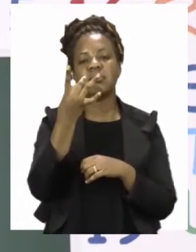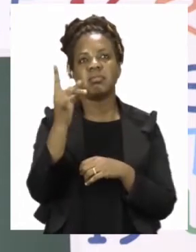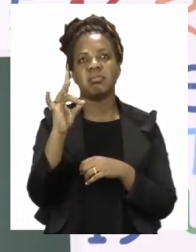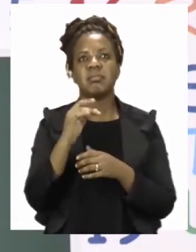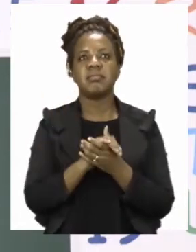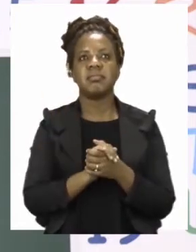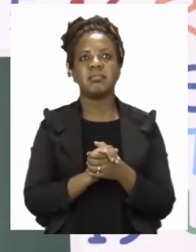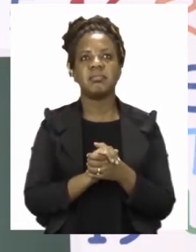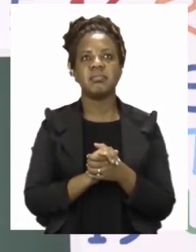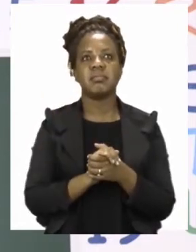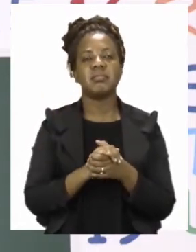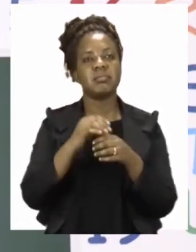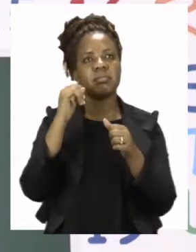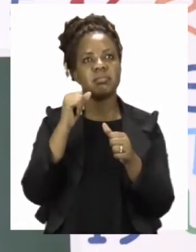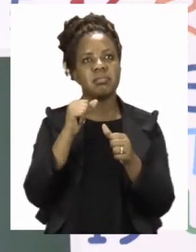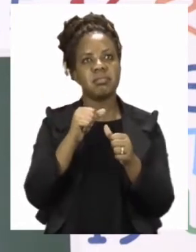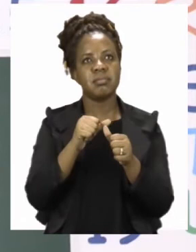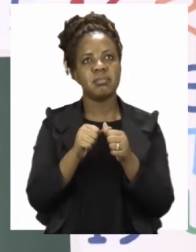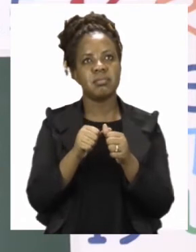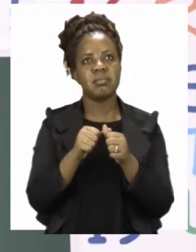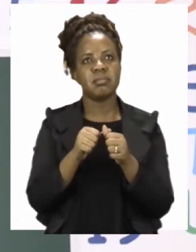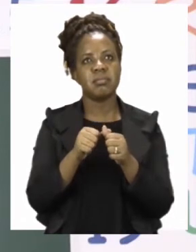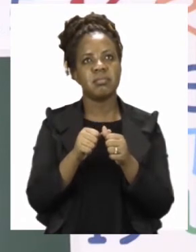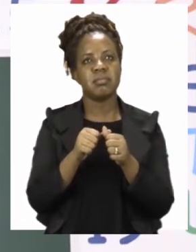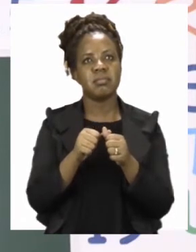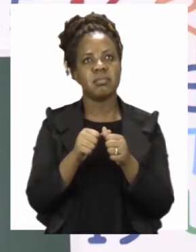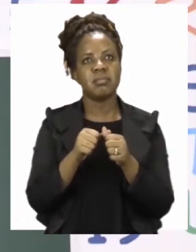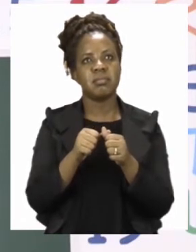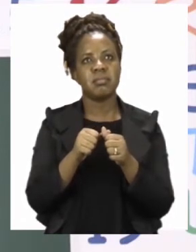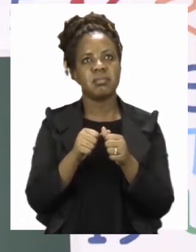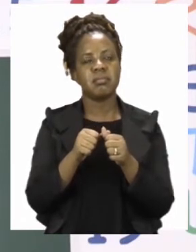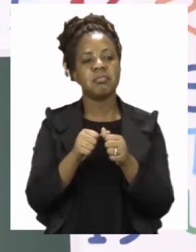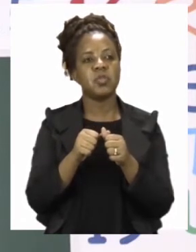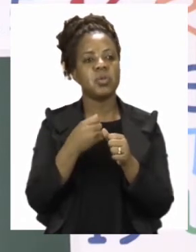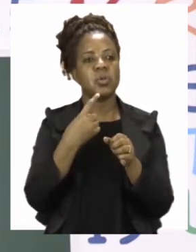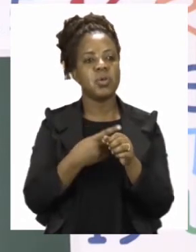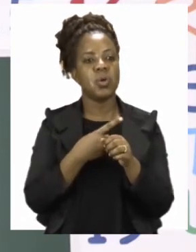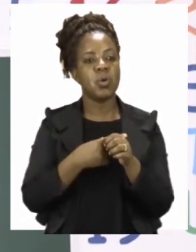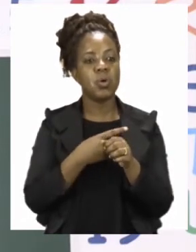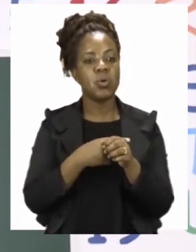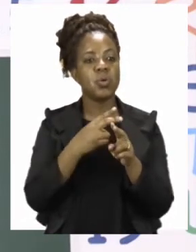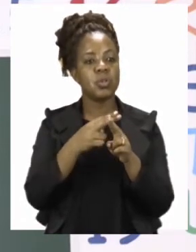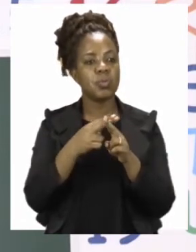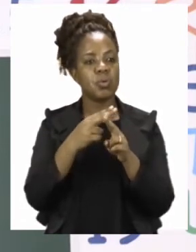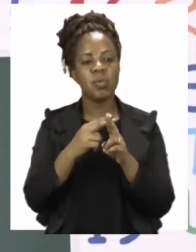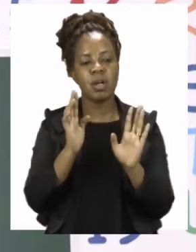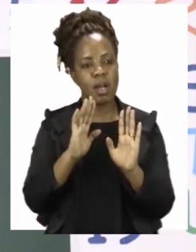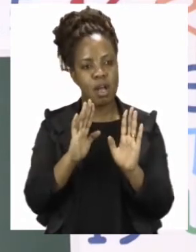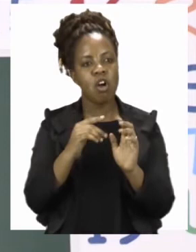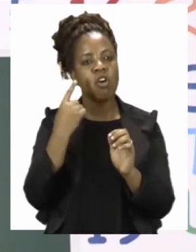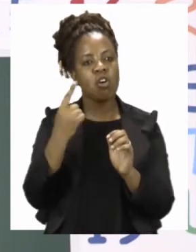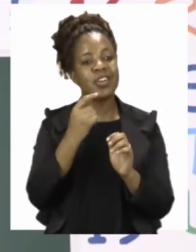8. Good job, everyone. Now we move on to Mr. Tens. But